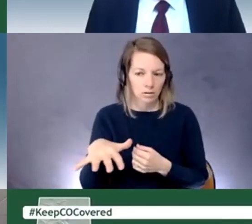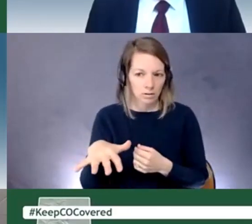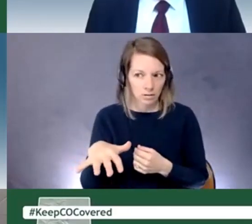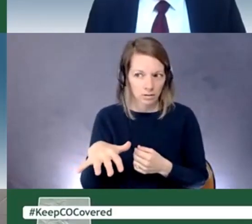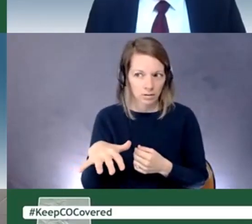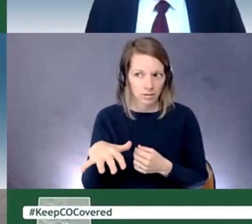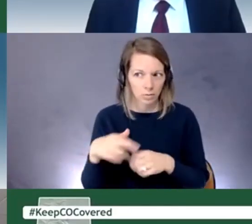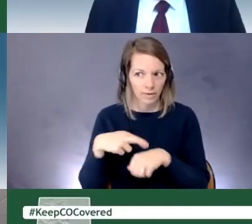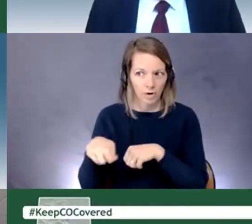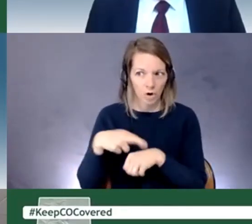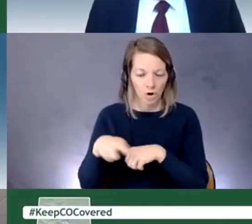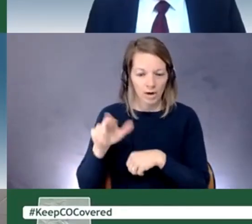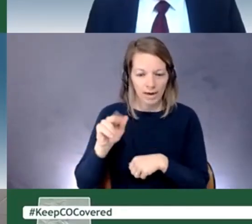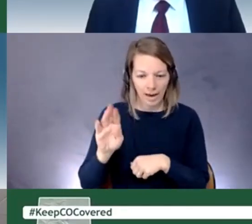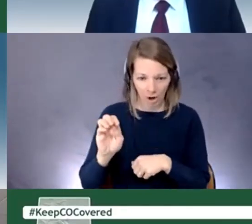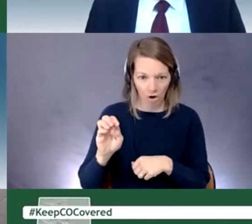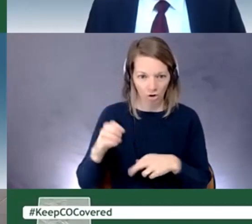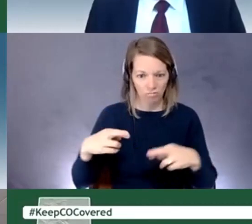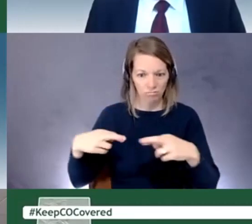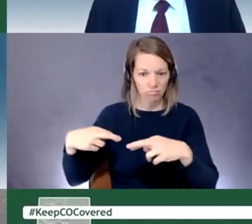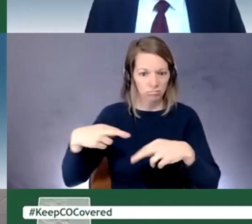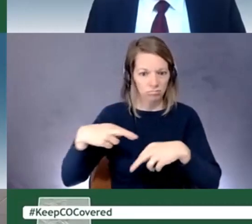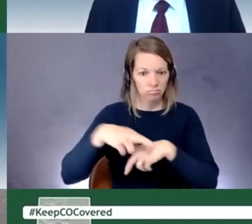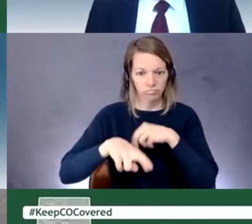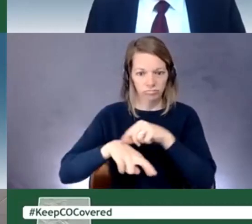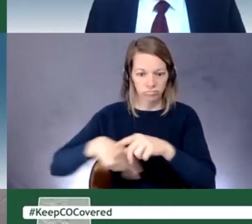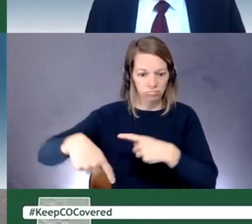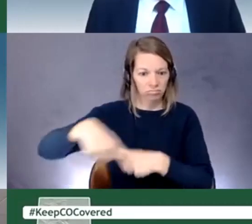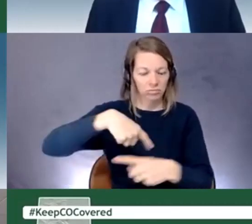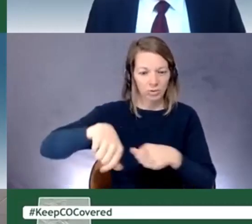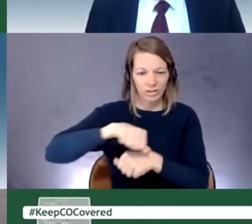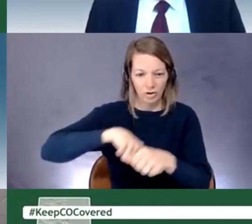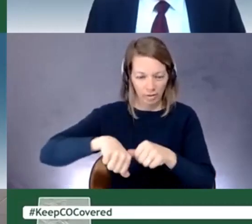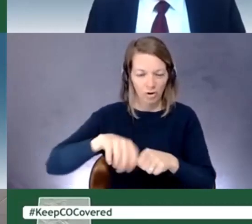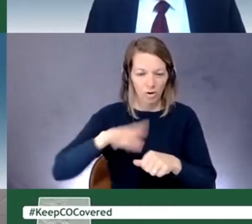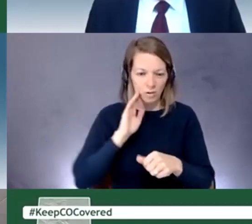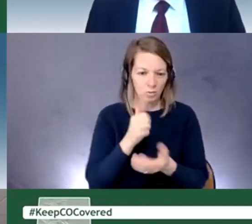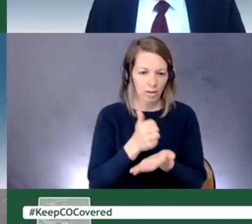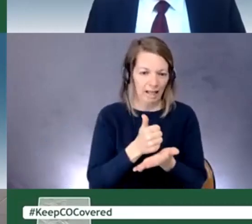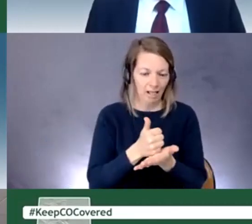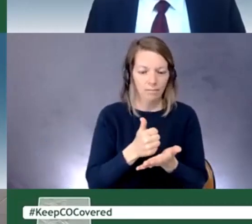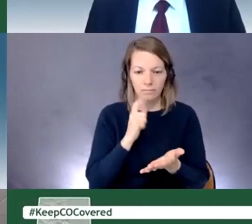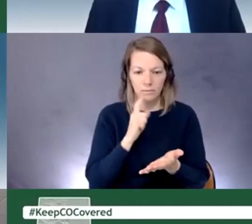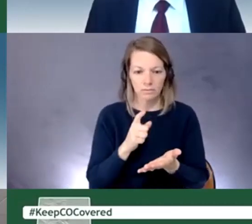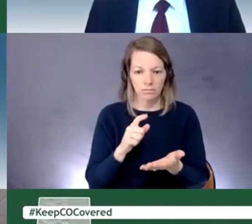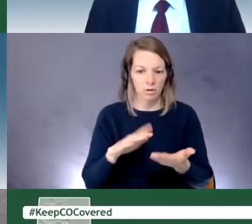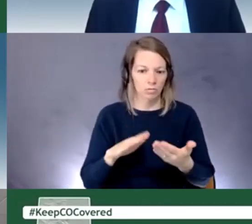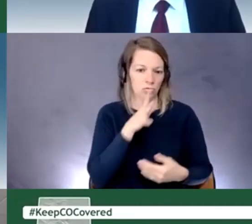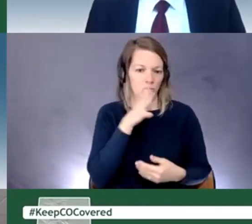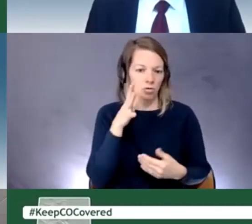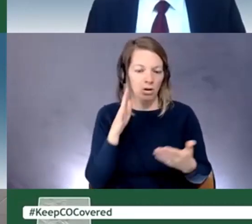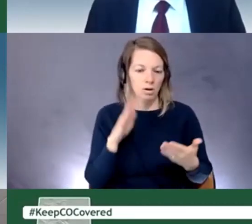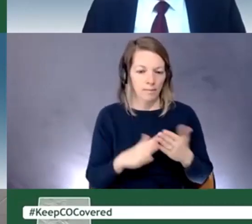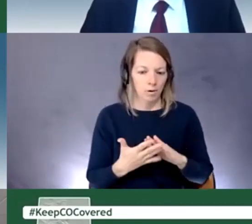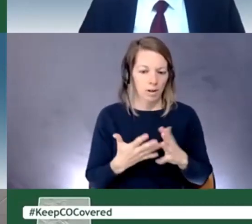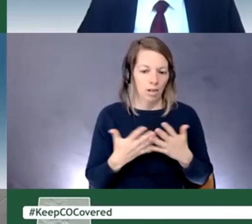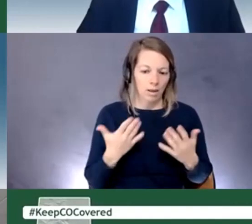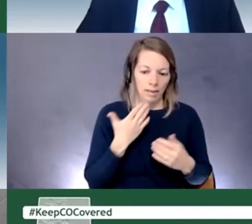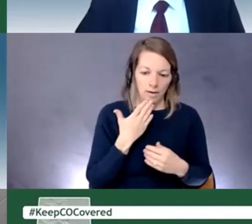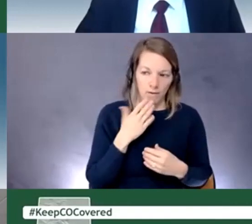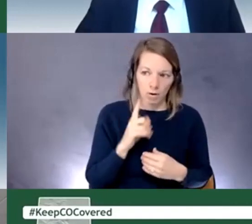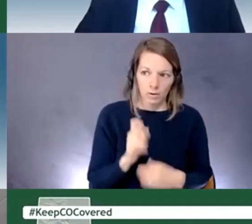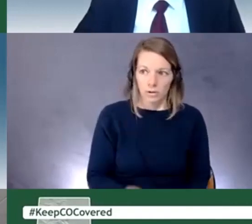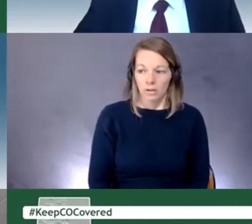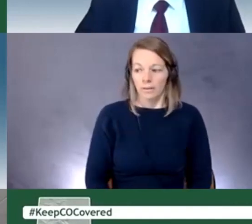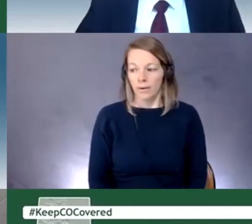refer care between each other, which would also close disparities for our rural communities. So lots going on there. Thank you for the question. So